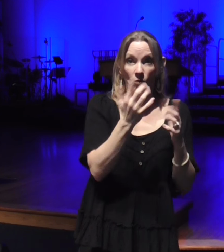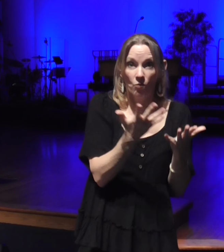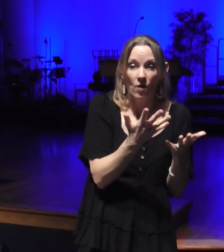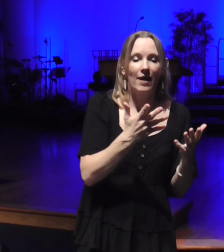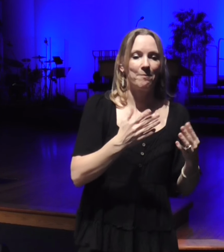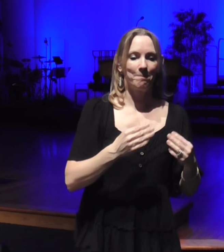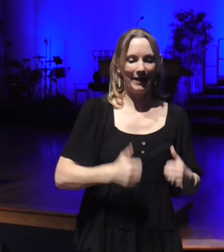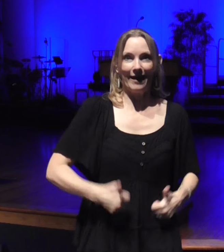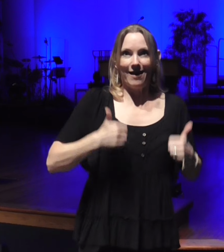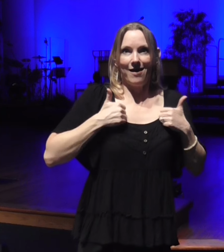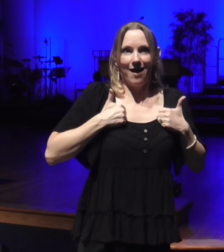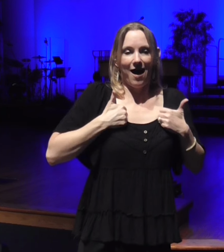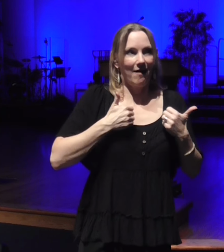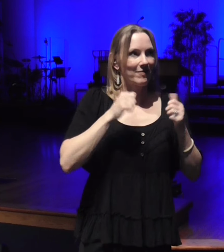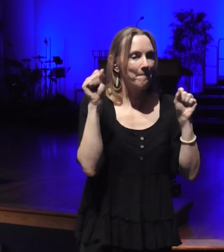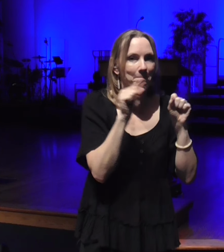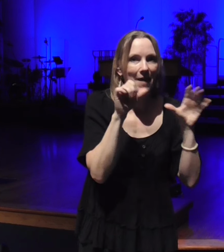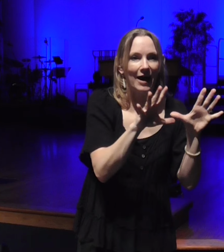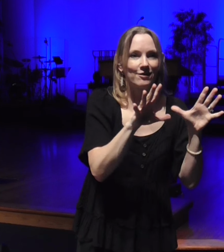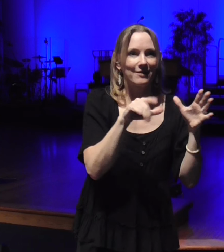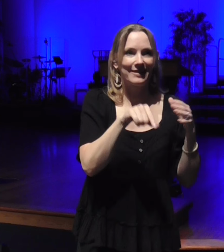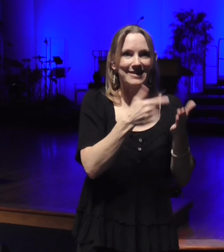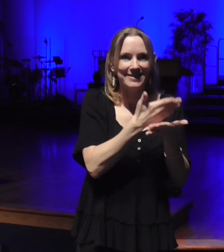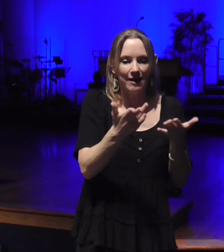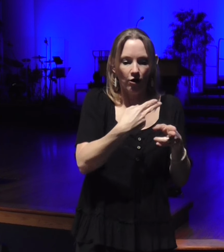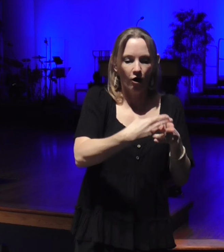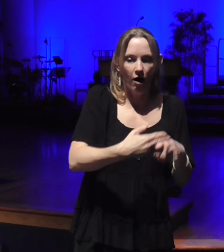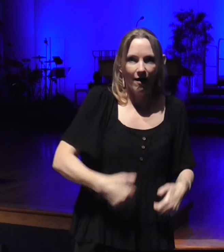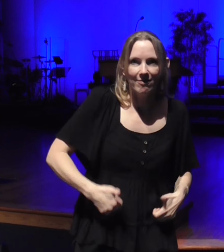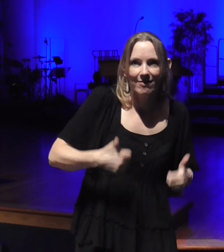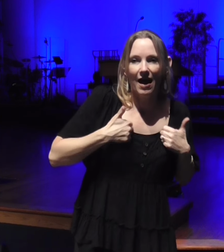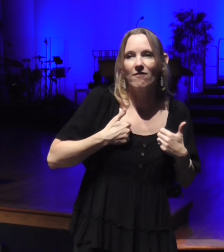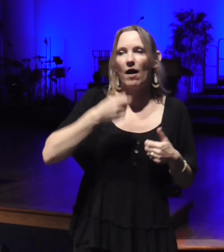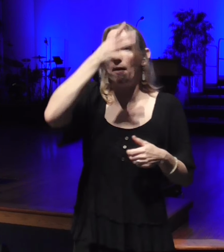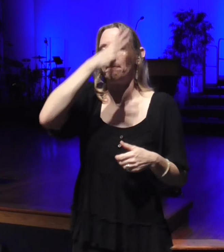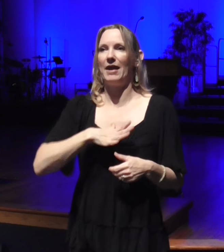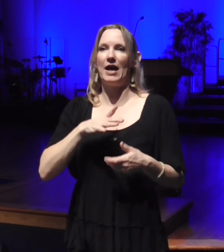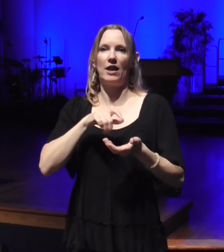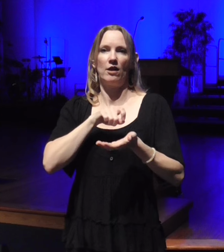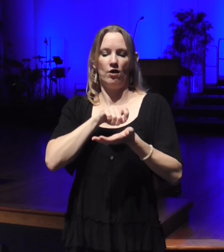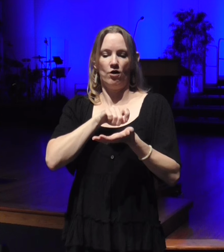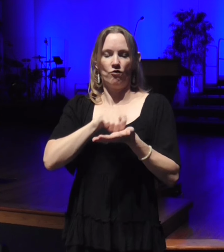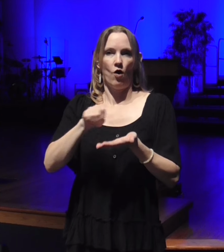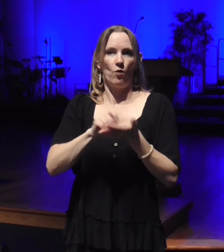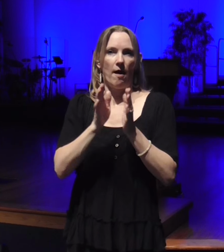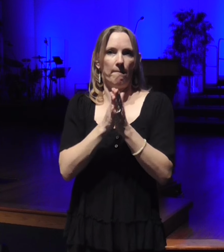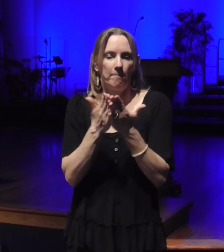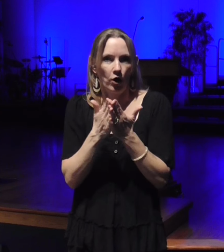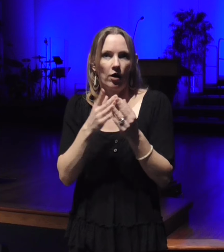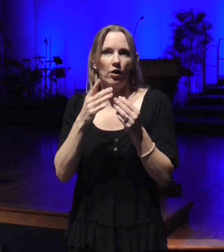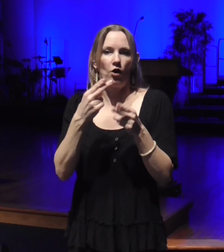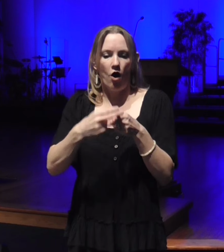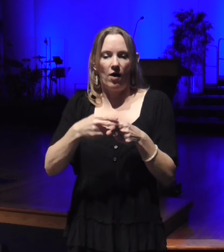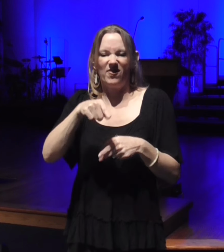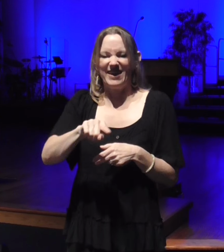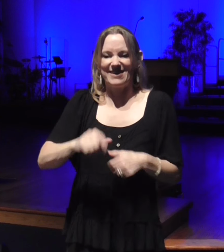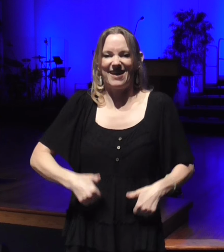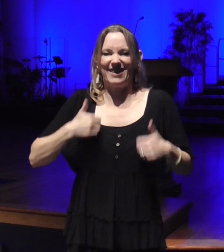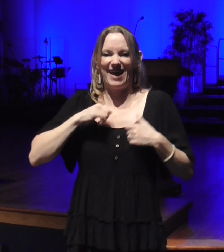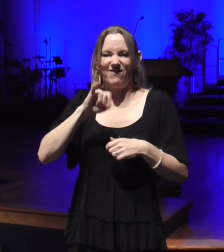the majesty and richness of this thing called life. Some dude wrote a book called This Life is Joy.